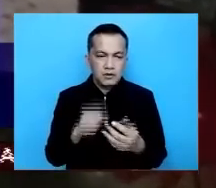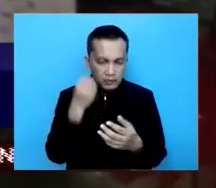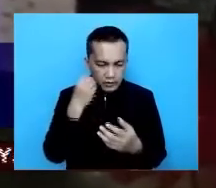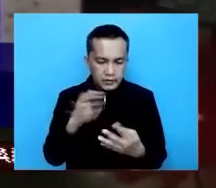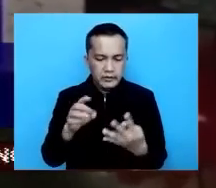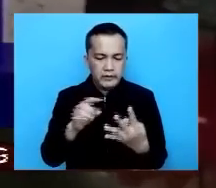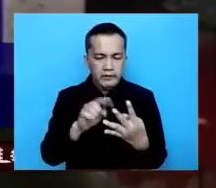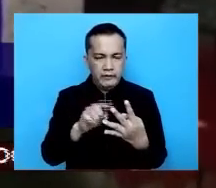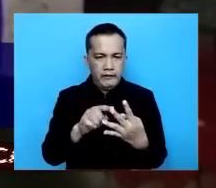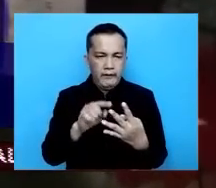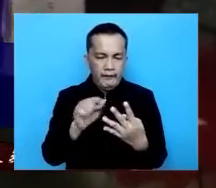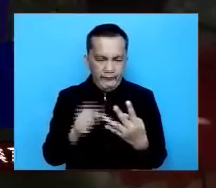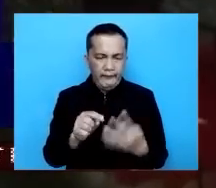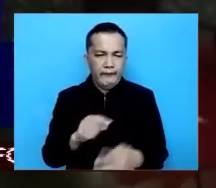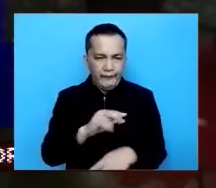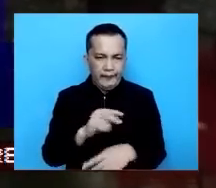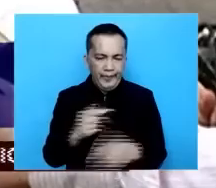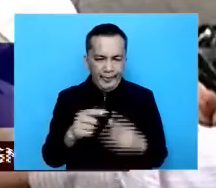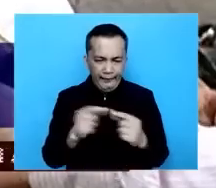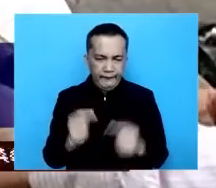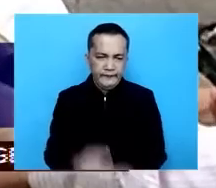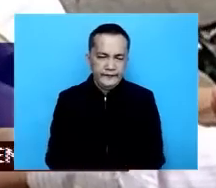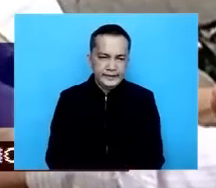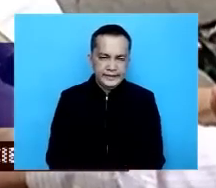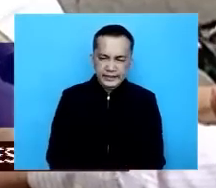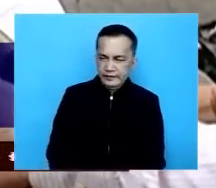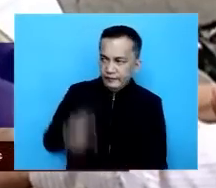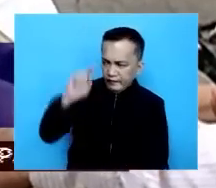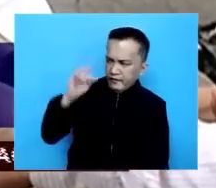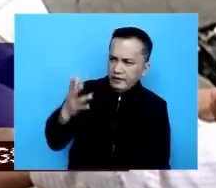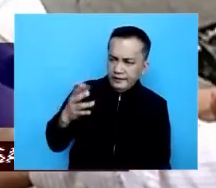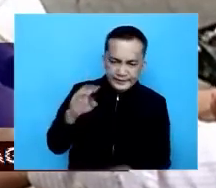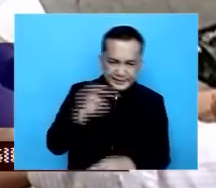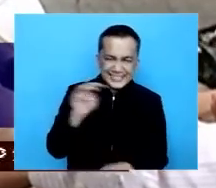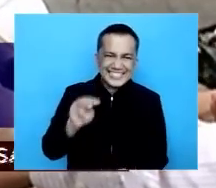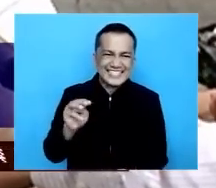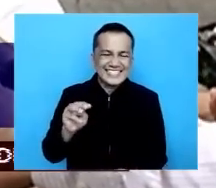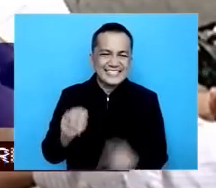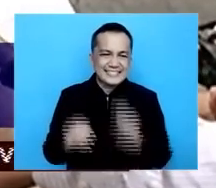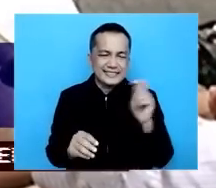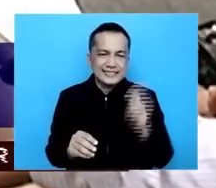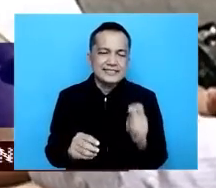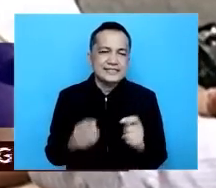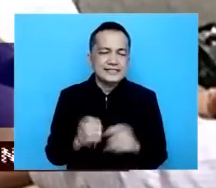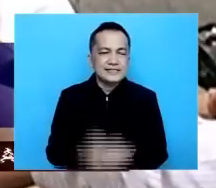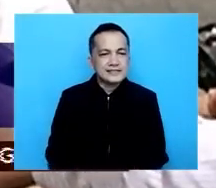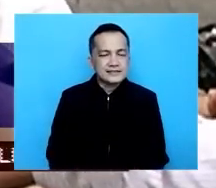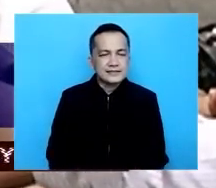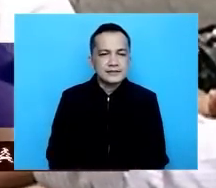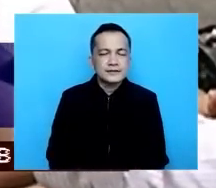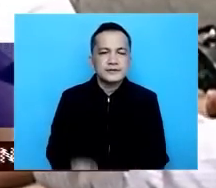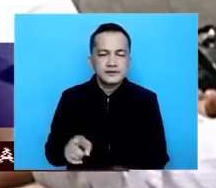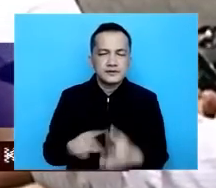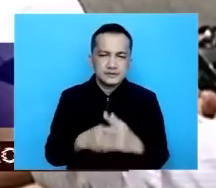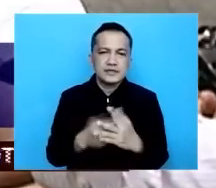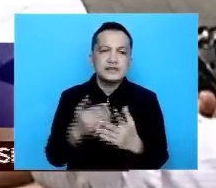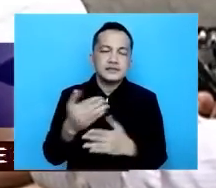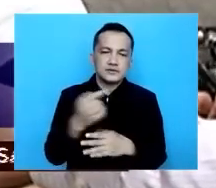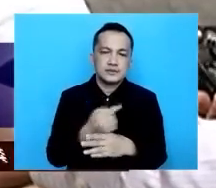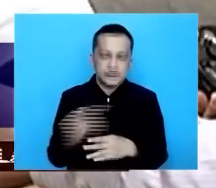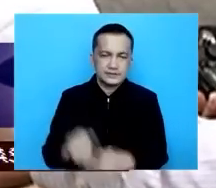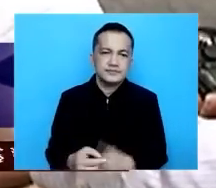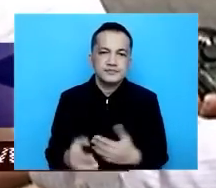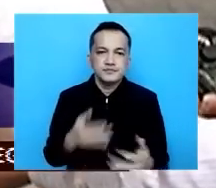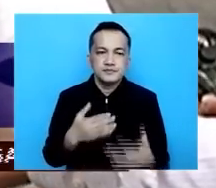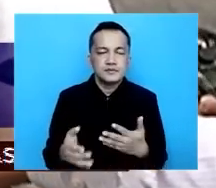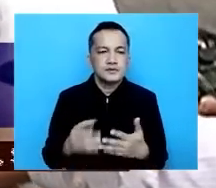ng Japanese nationals. I don't know if it's Monday or it's Tuesday, but we will definitely start next week. Whatever date